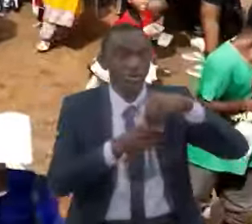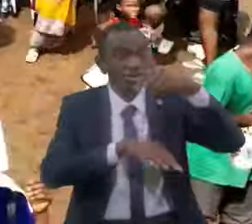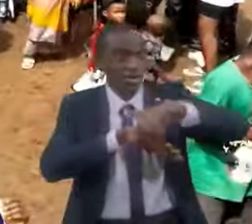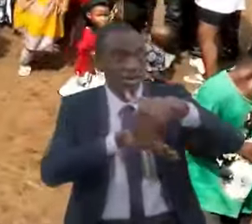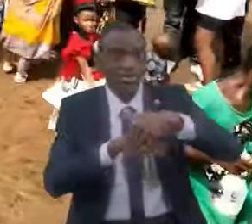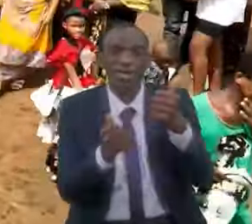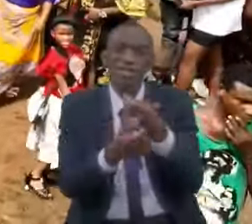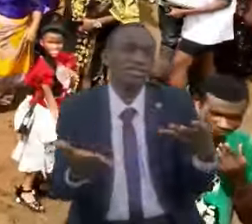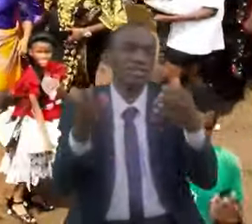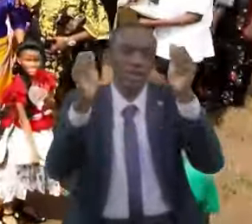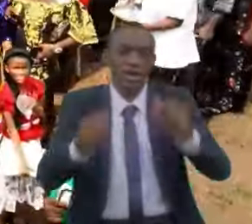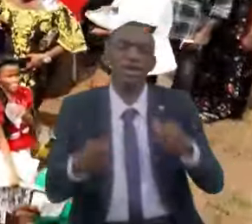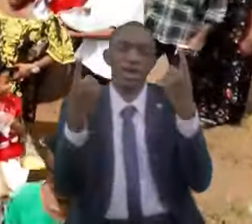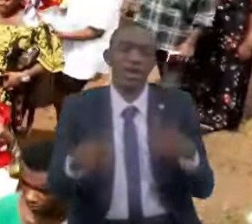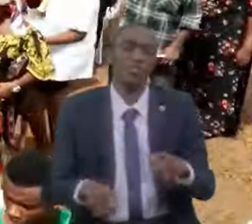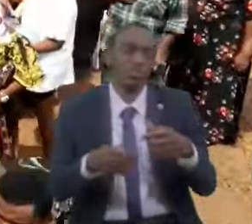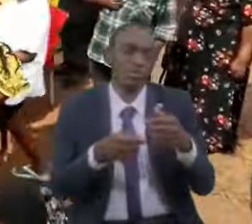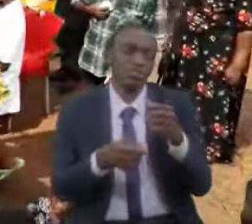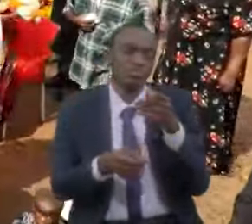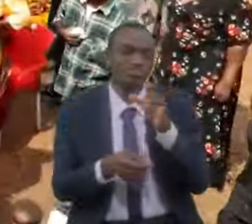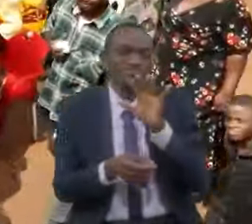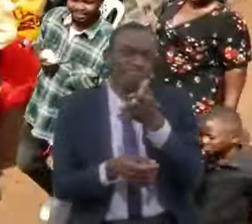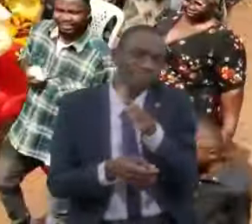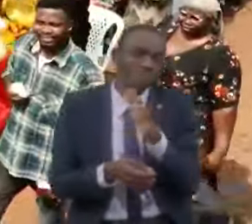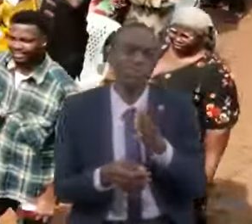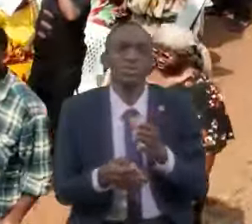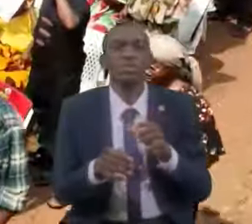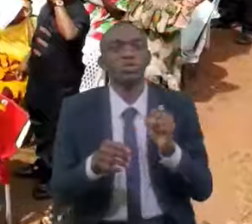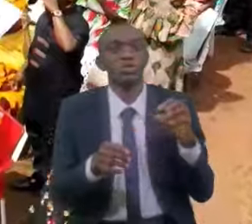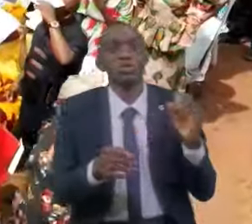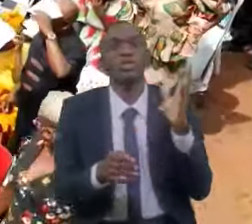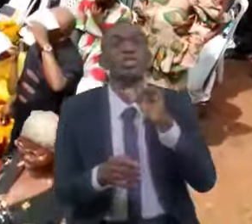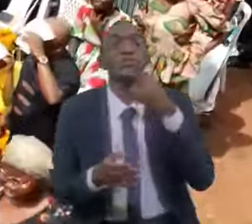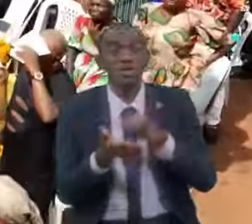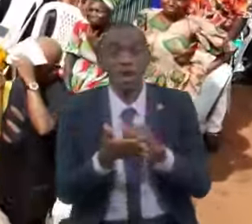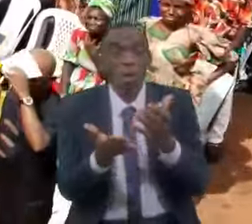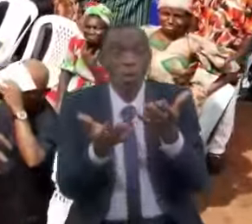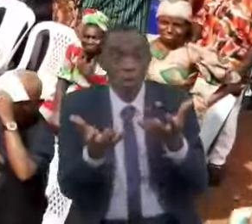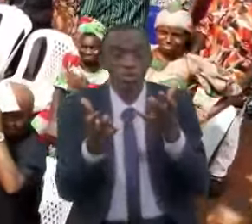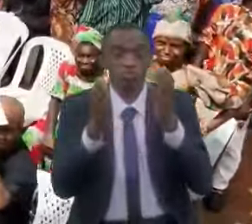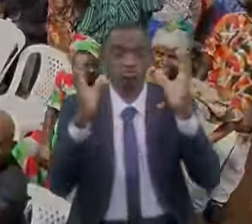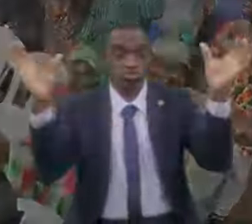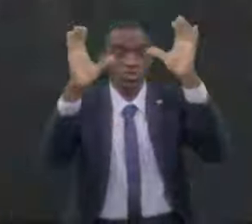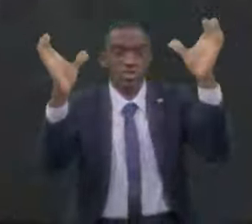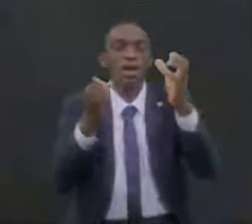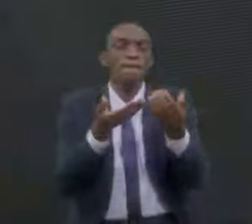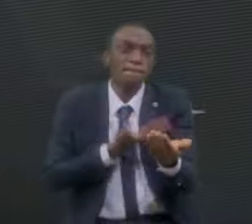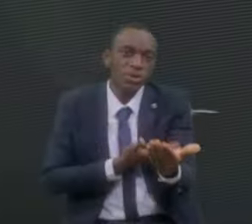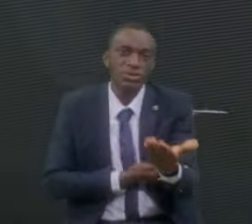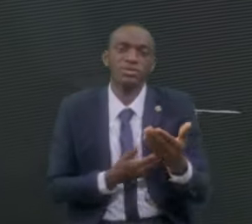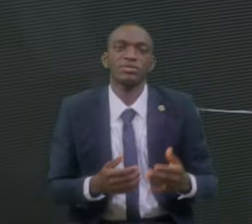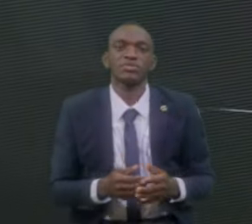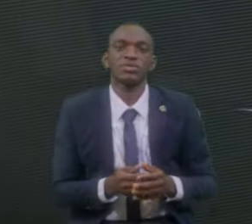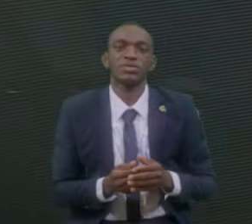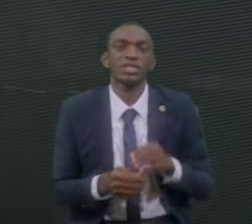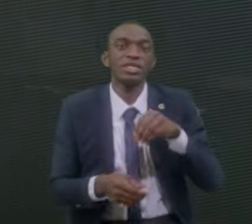the back pocket. So they said, money in their parliamentary